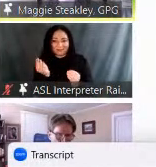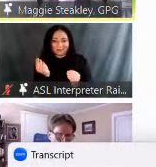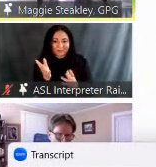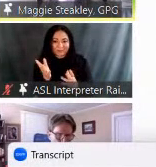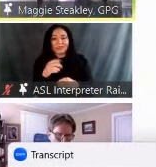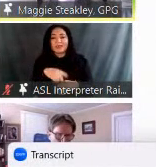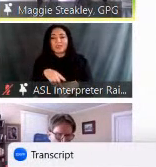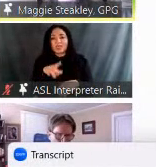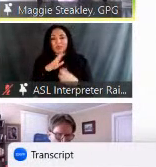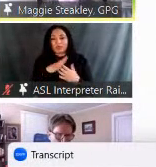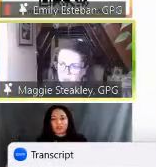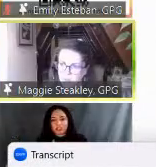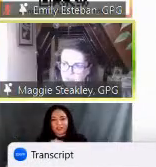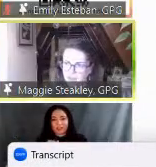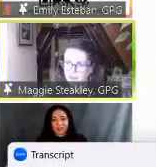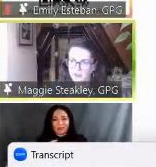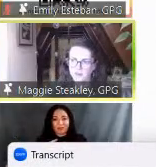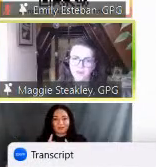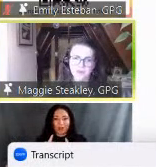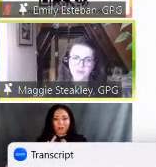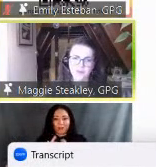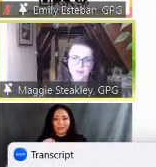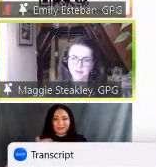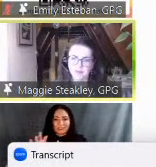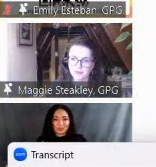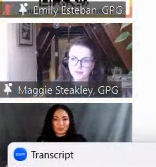in discourse. Elsa, I'll give you the mic.